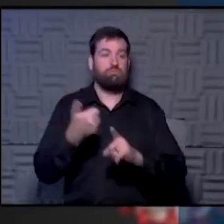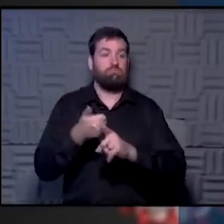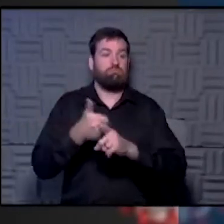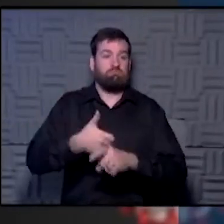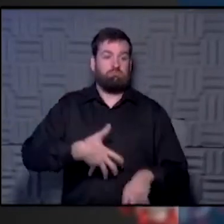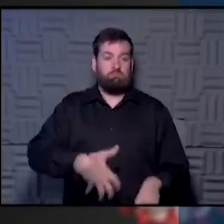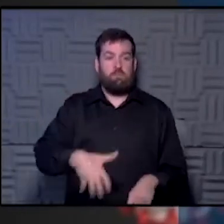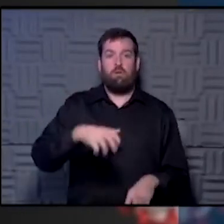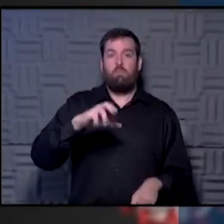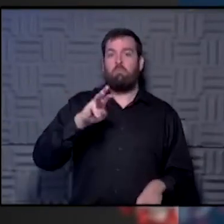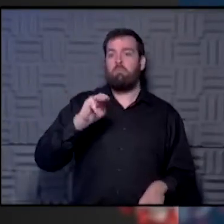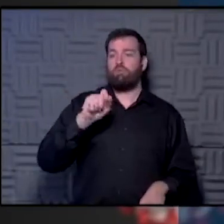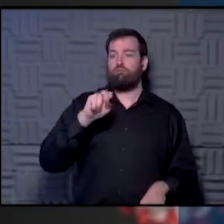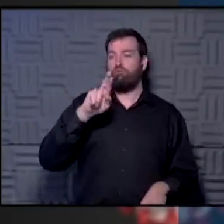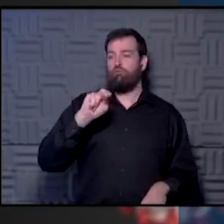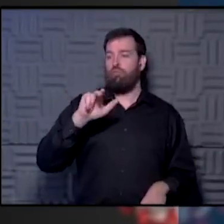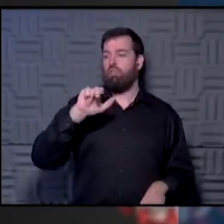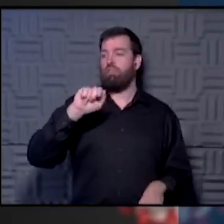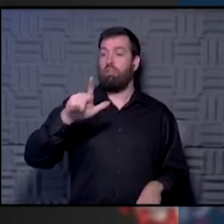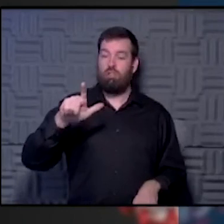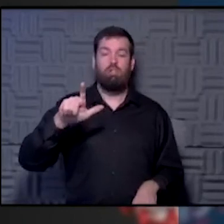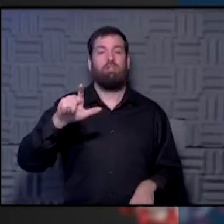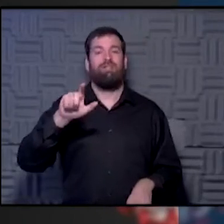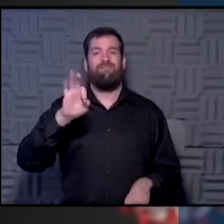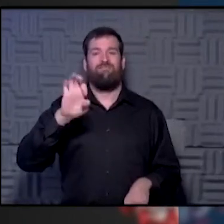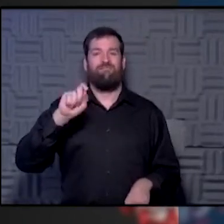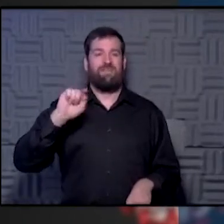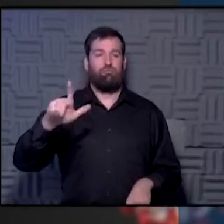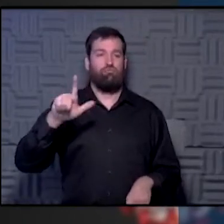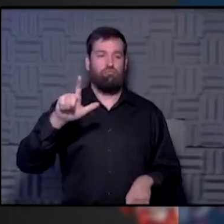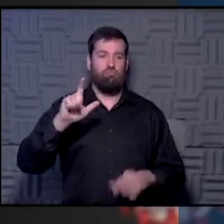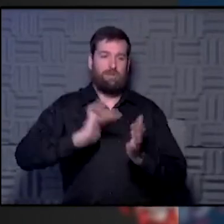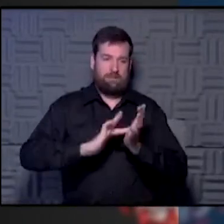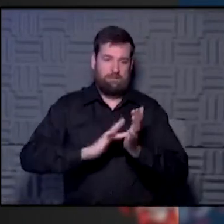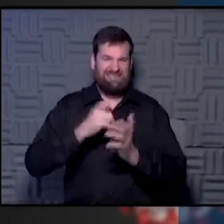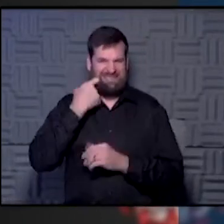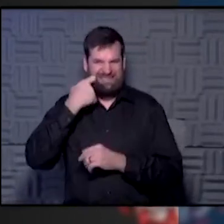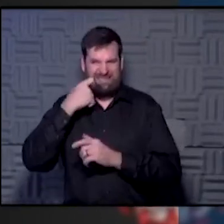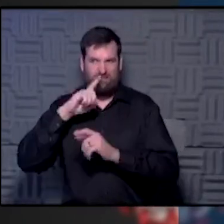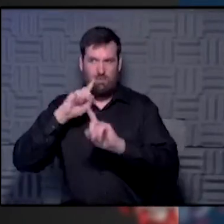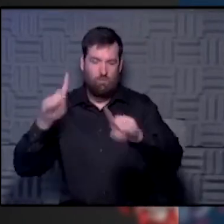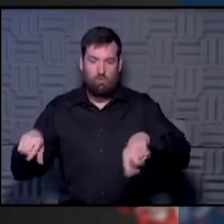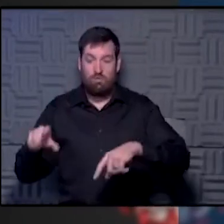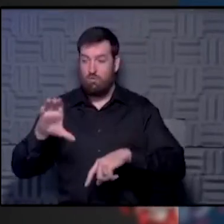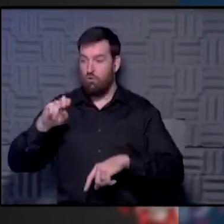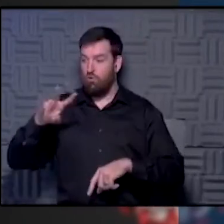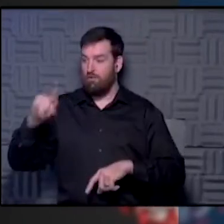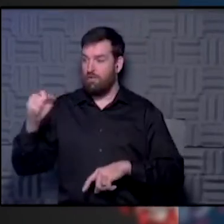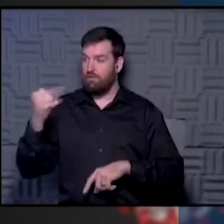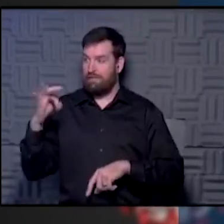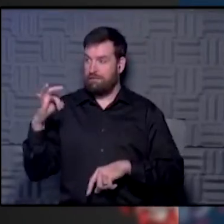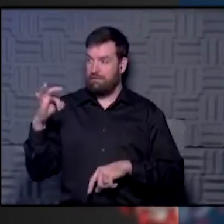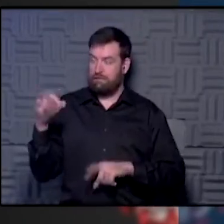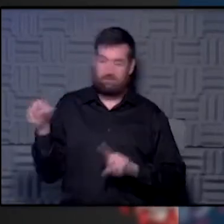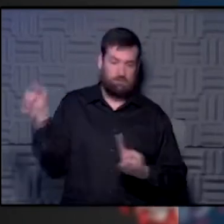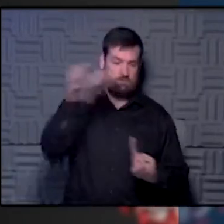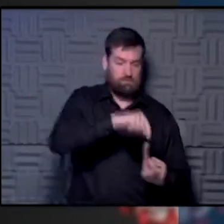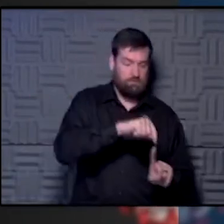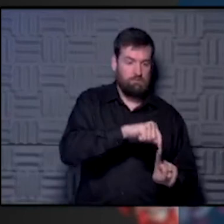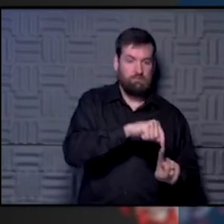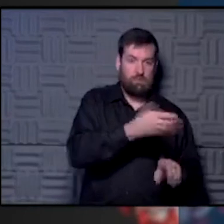medicine. He's going to join us to dive deeper into that recent CDC report linking COVID-19 to preterm and